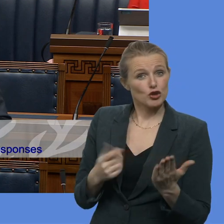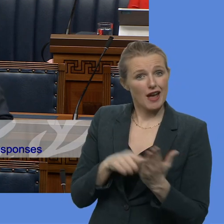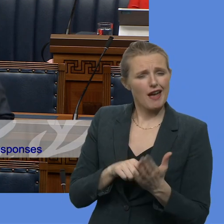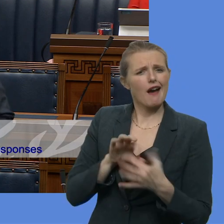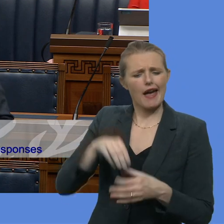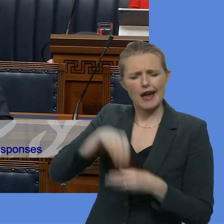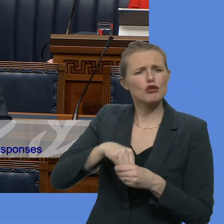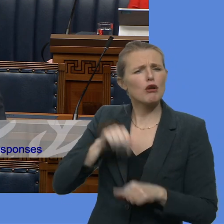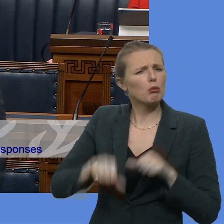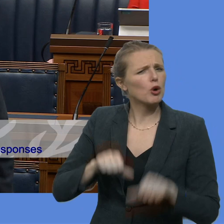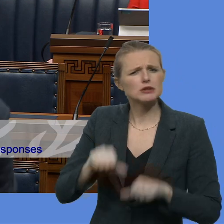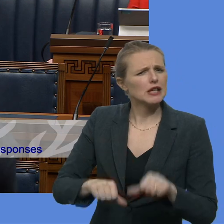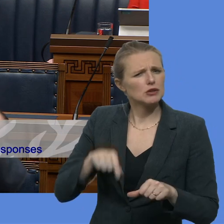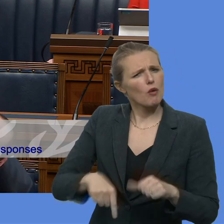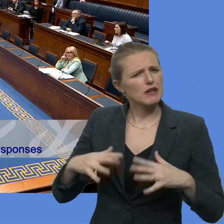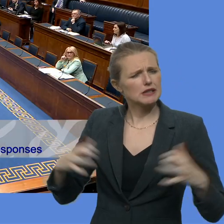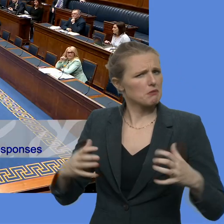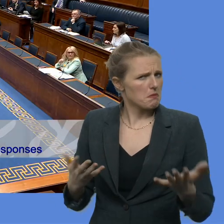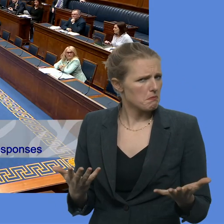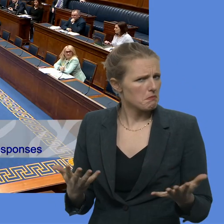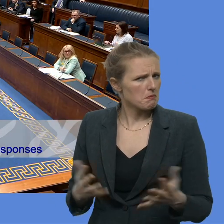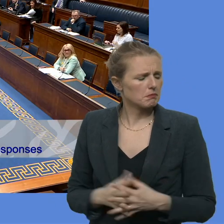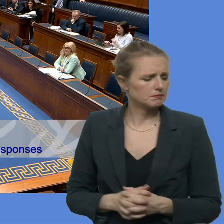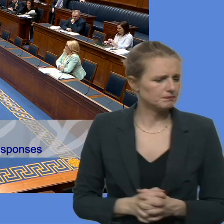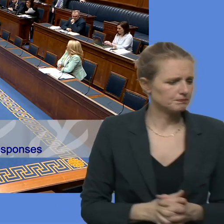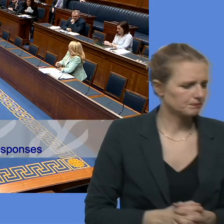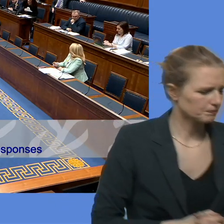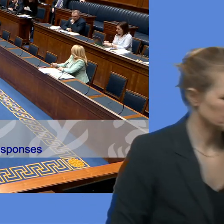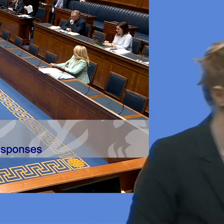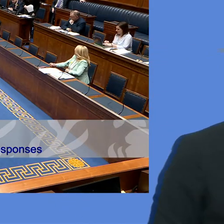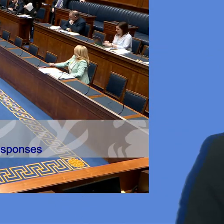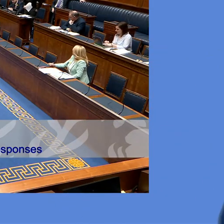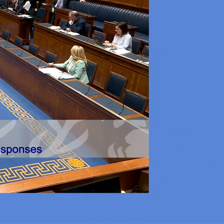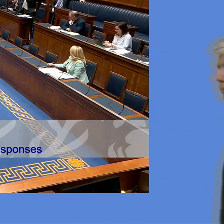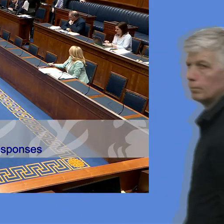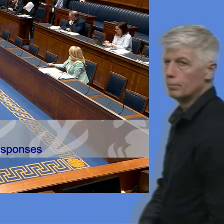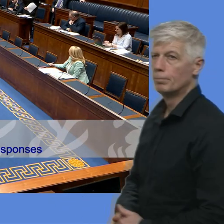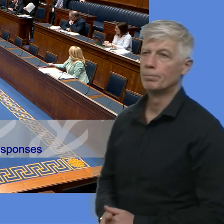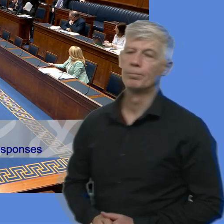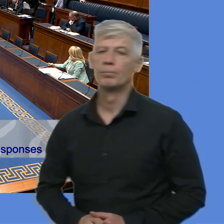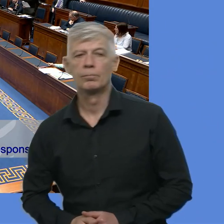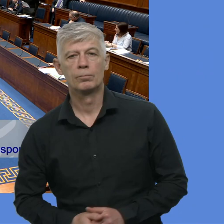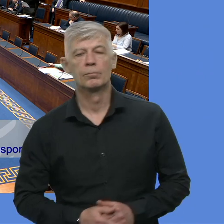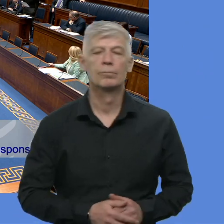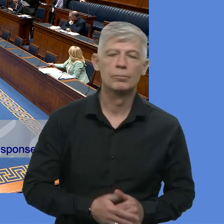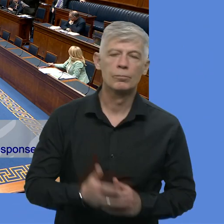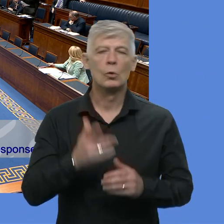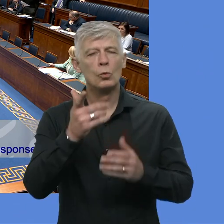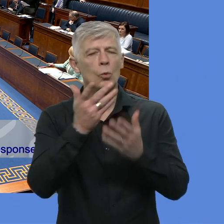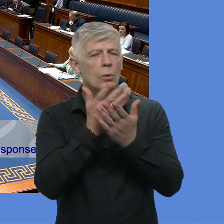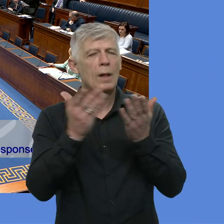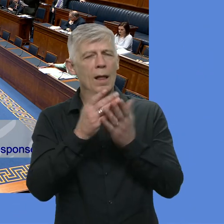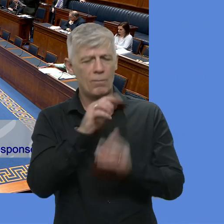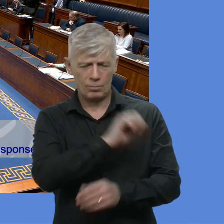internal processes of this Assembly. Cara Hunter. Speaker, just on that point and seeking clarity for those families